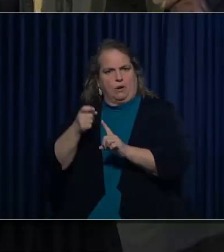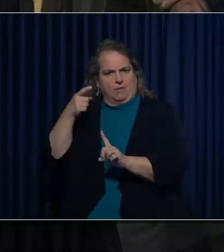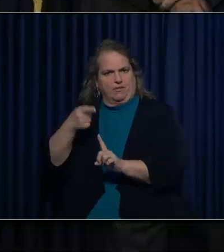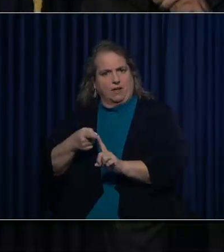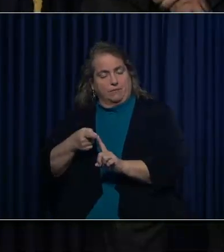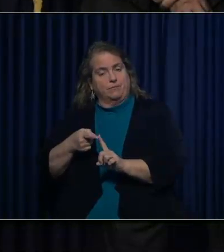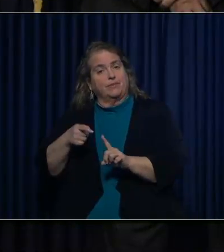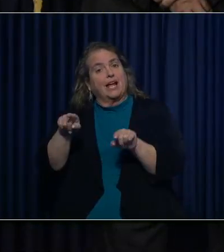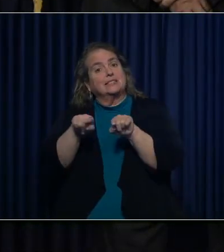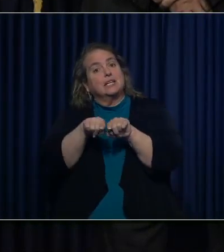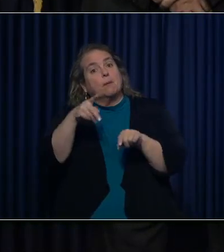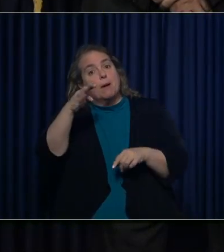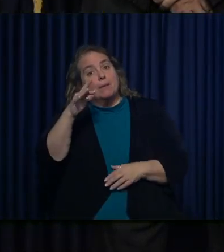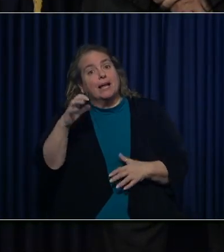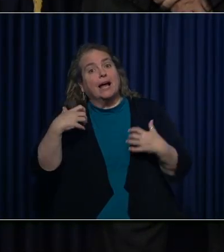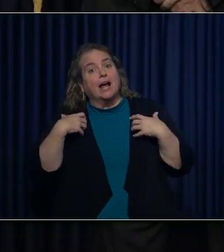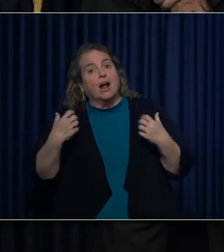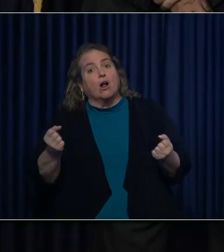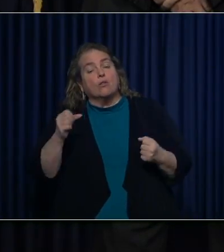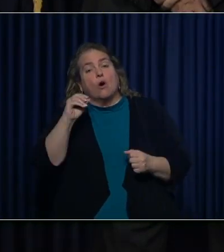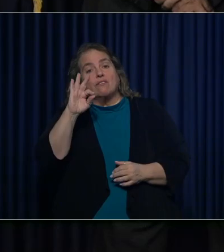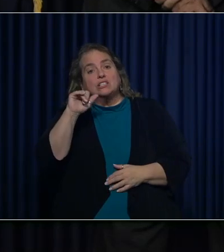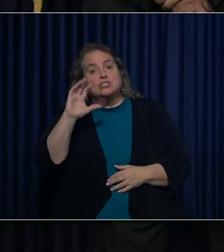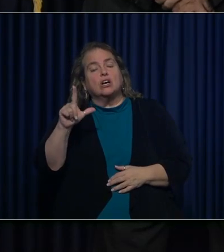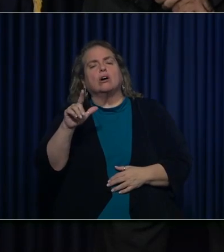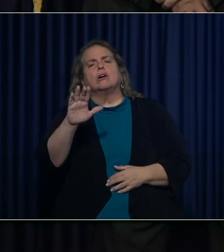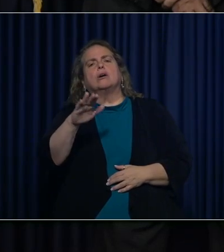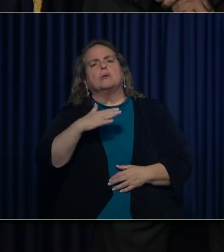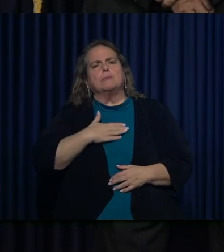public health official, again, still practice